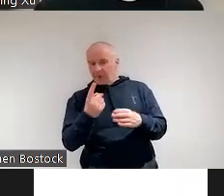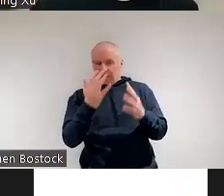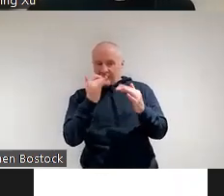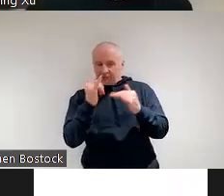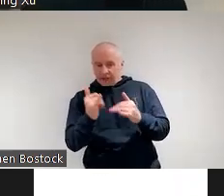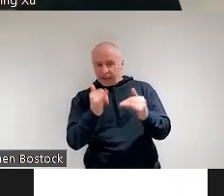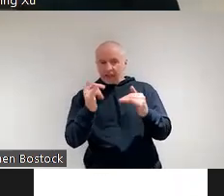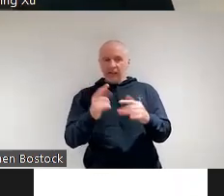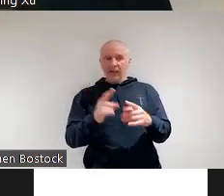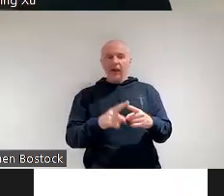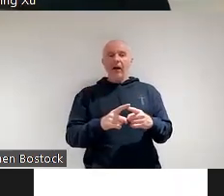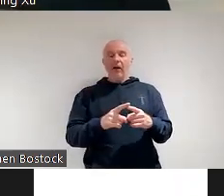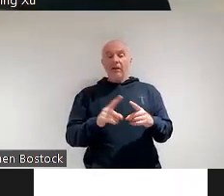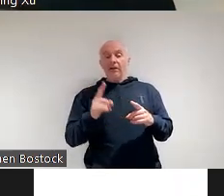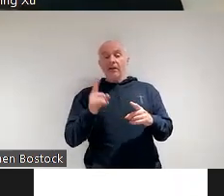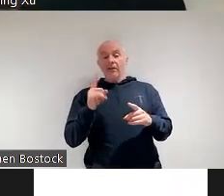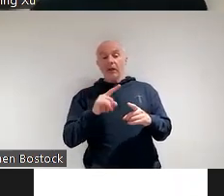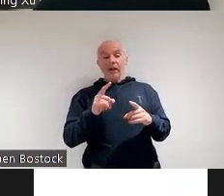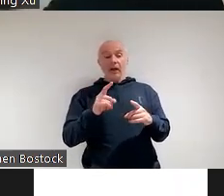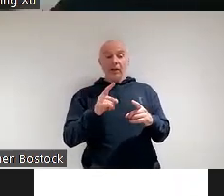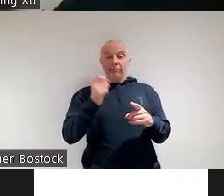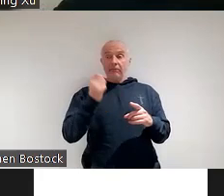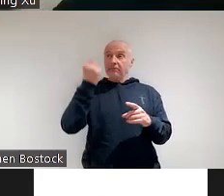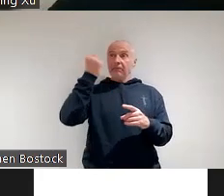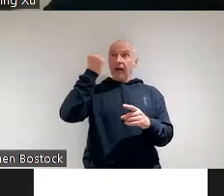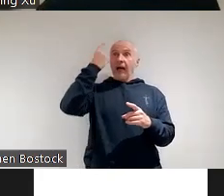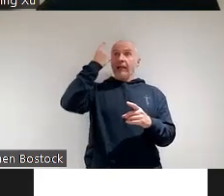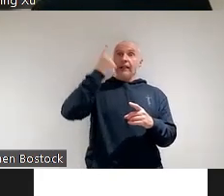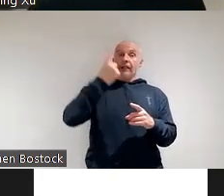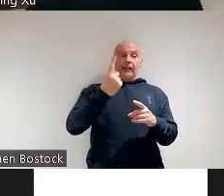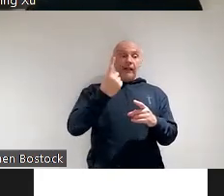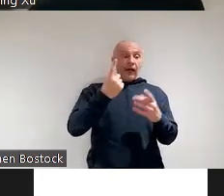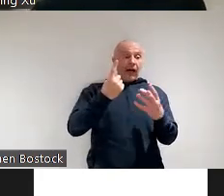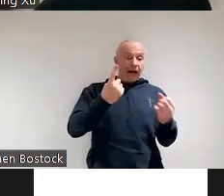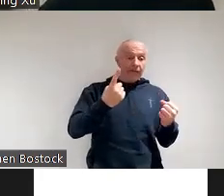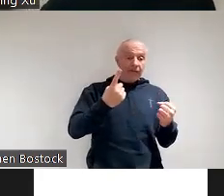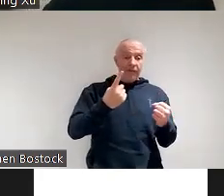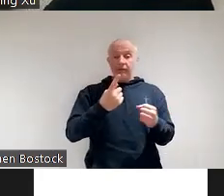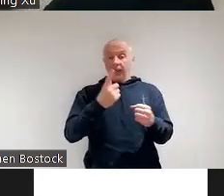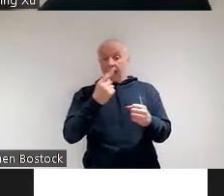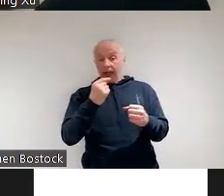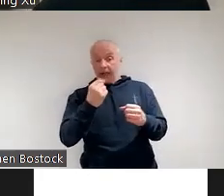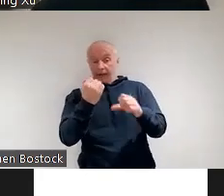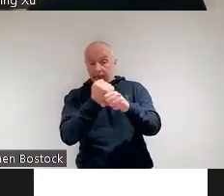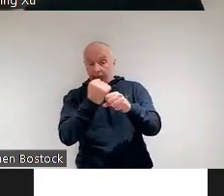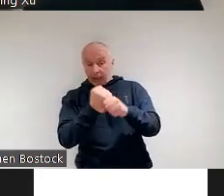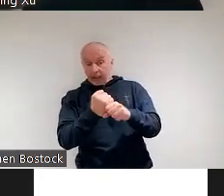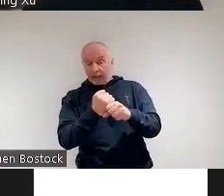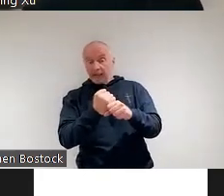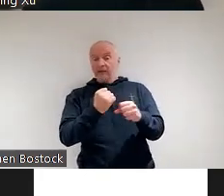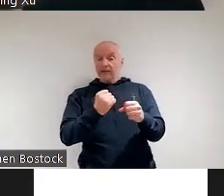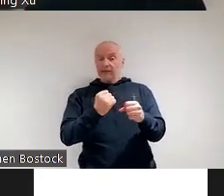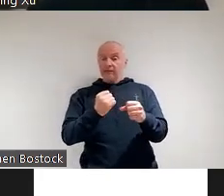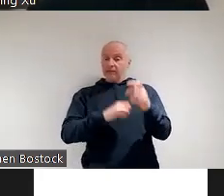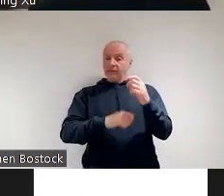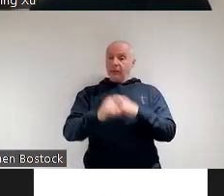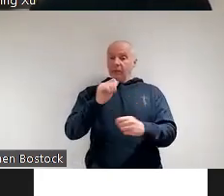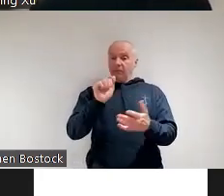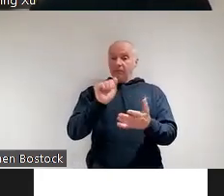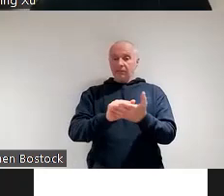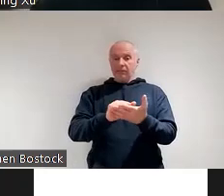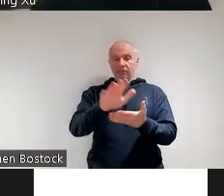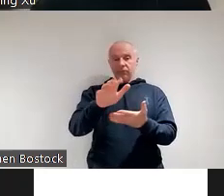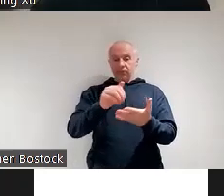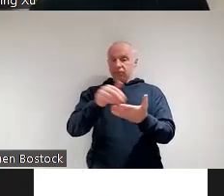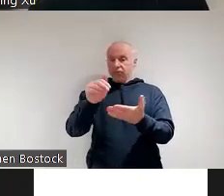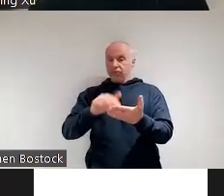you want to make sure that whatever the concept you come up with, that is something that you can actually convert it into